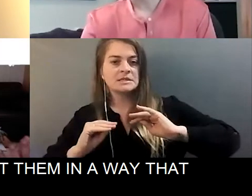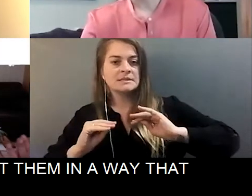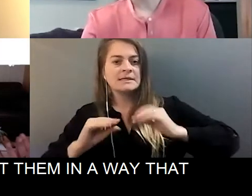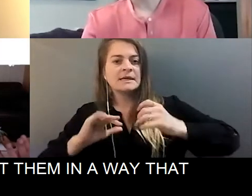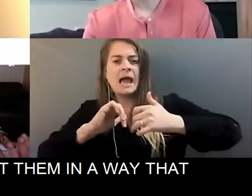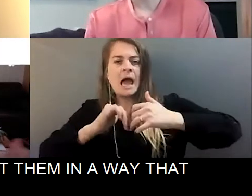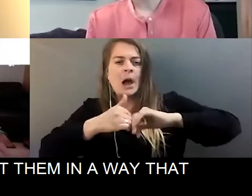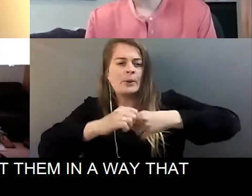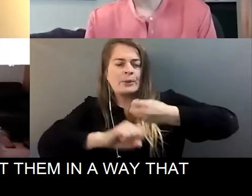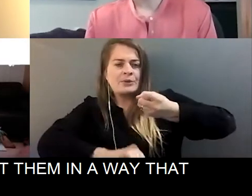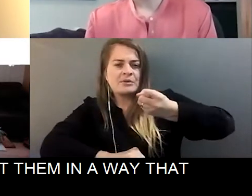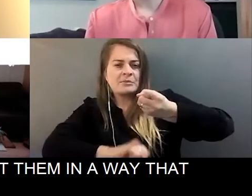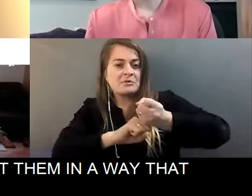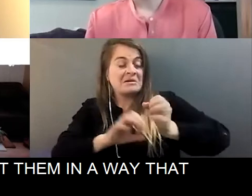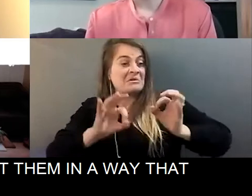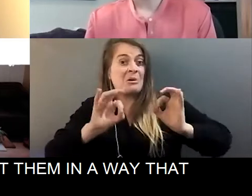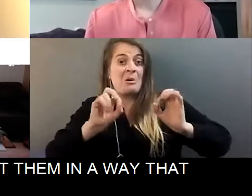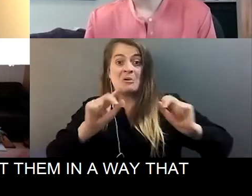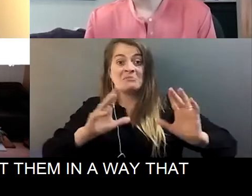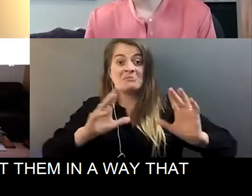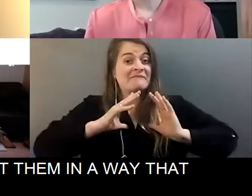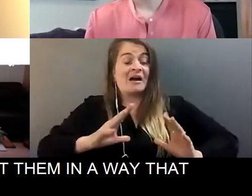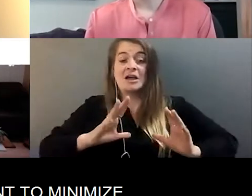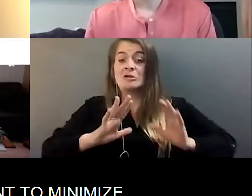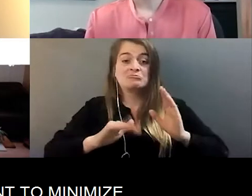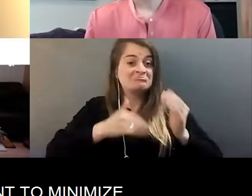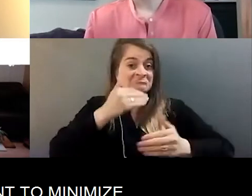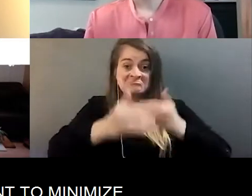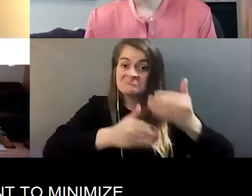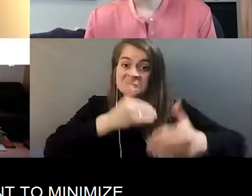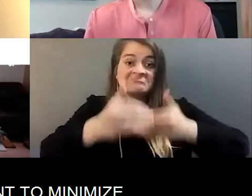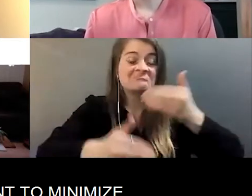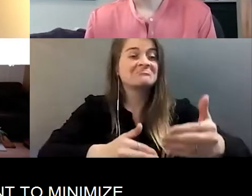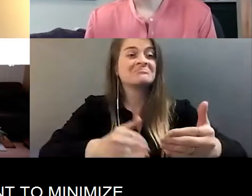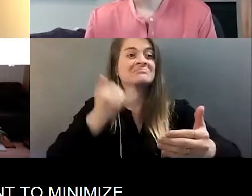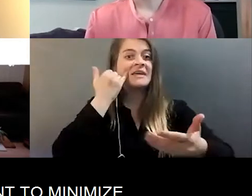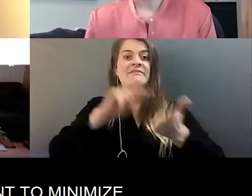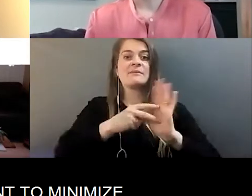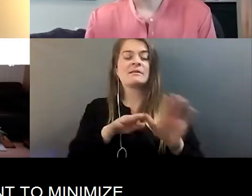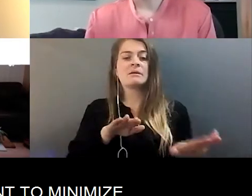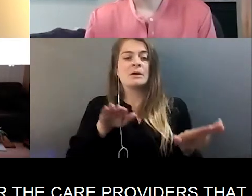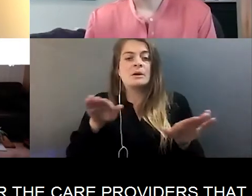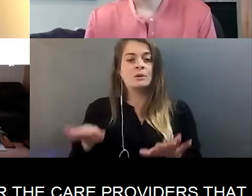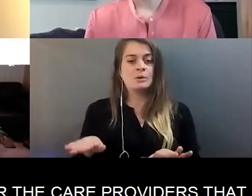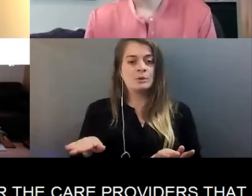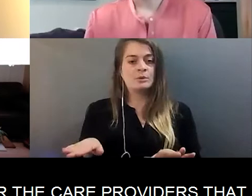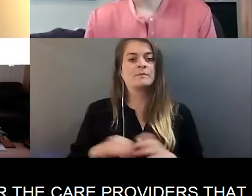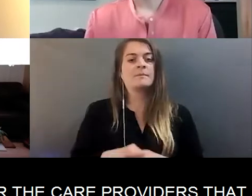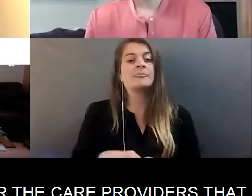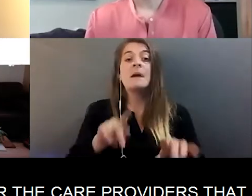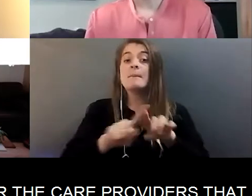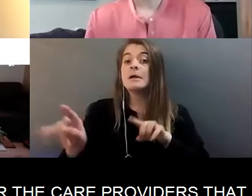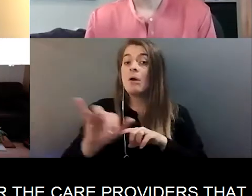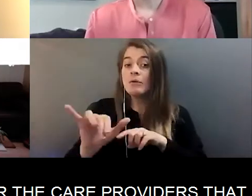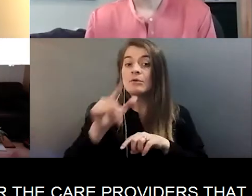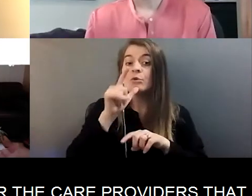support them in a way that just runs with that reality, right? We want to minimize distress, but also recognize that for the care providers,